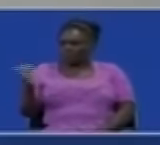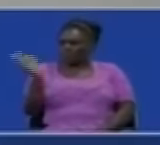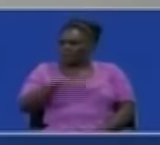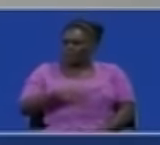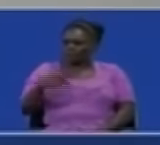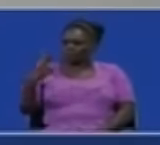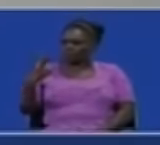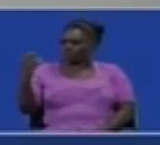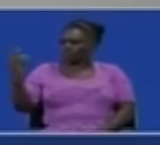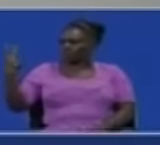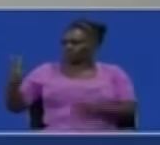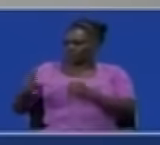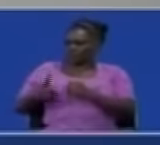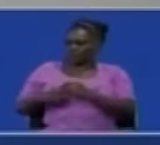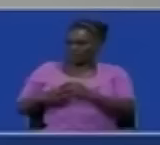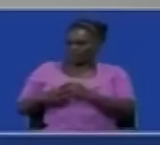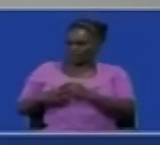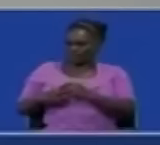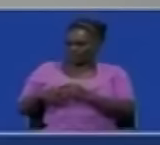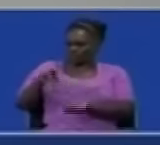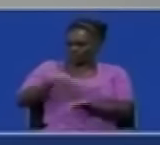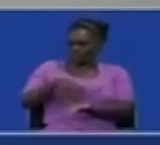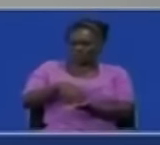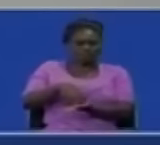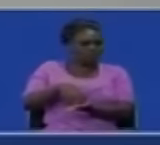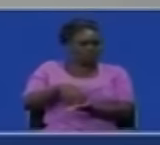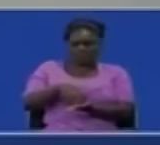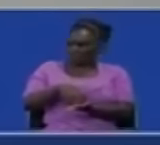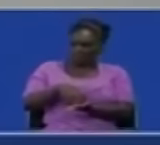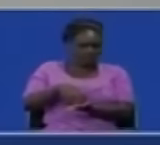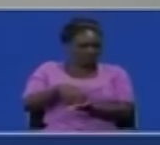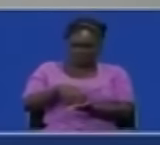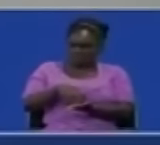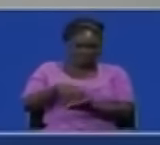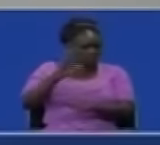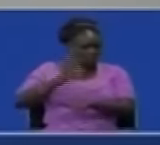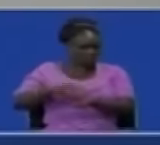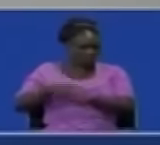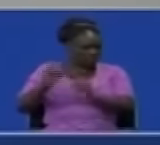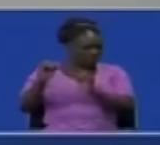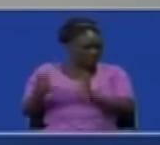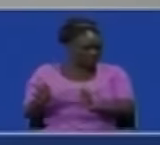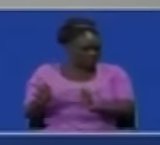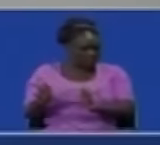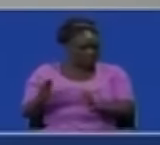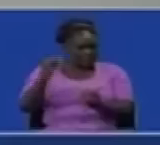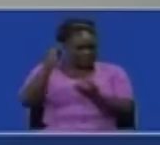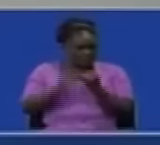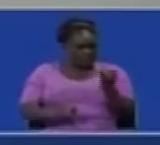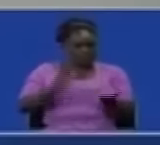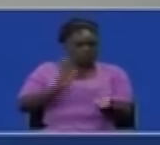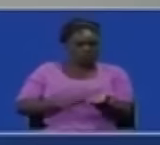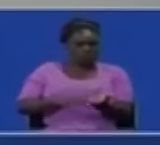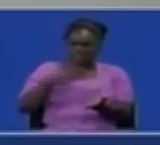to 2007 type of environment, it doesn't reflect so well. And as I close, I want to just